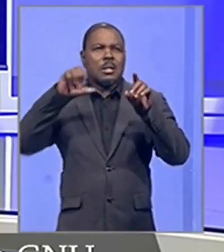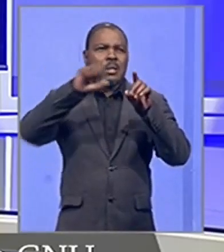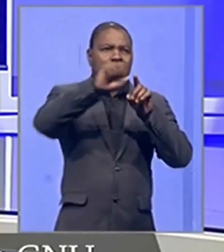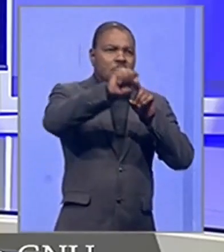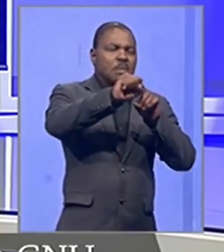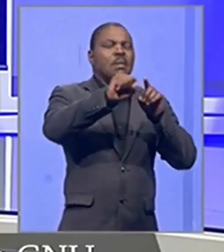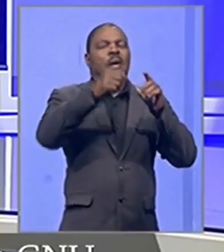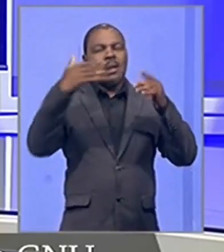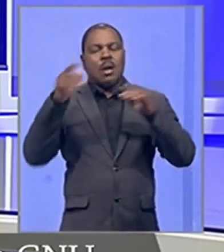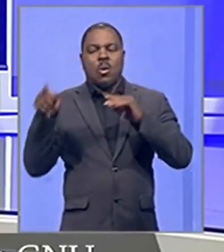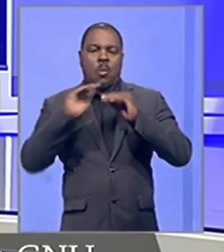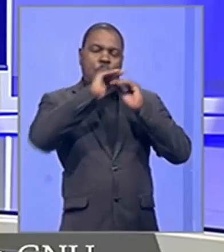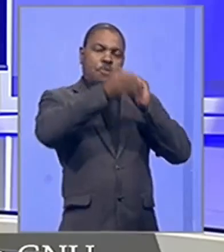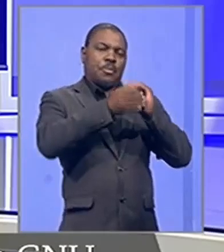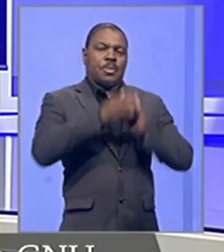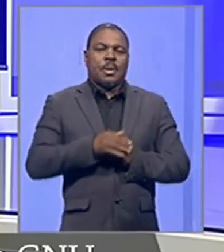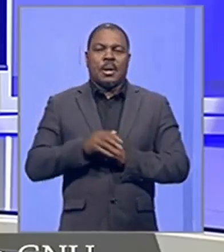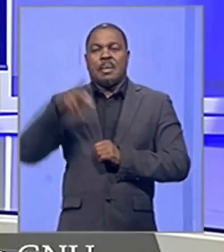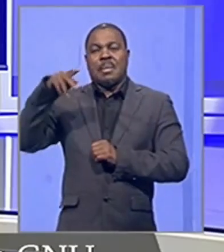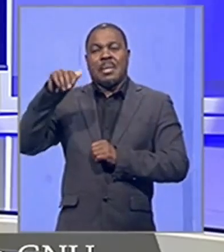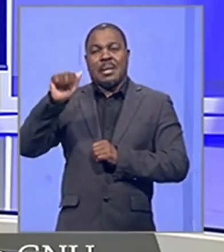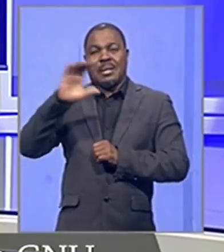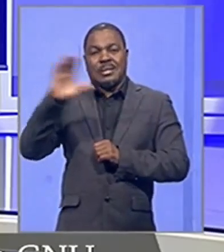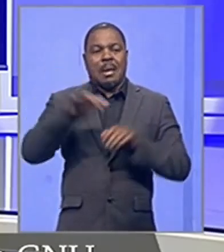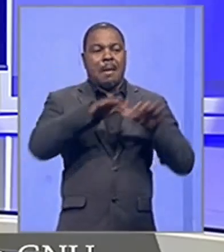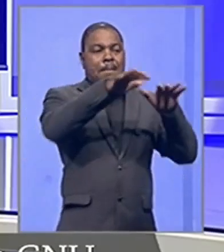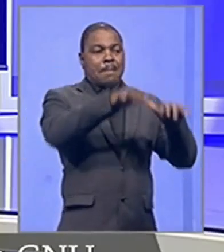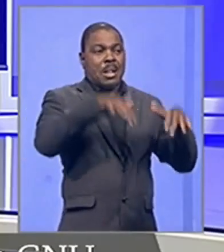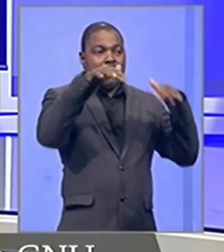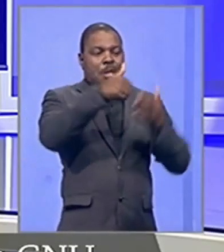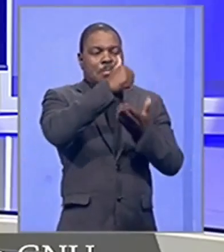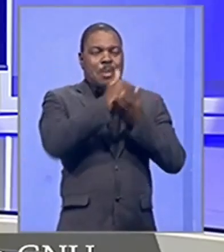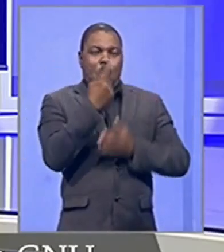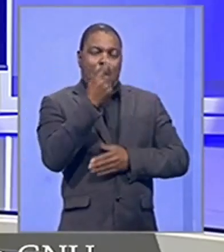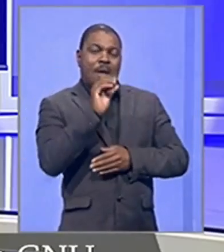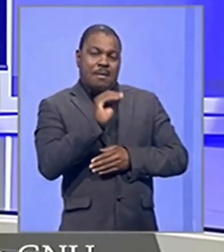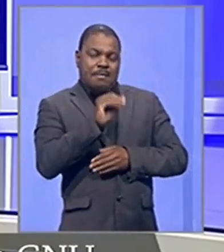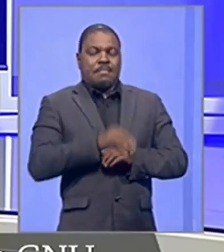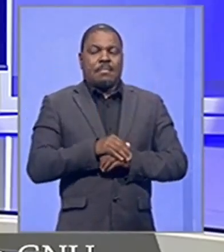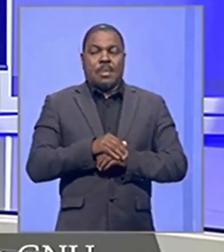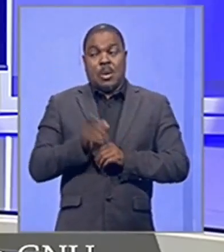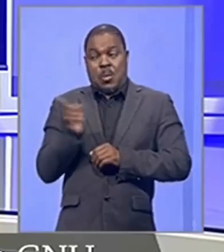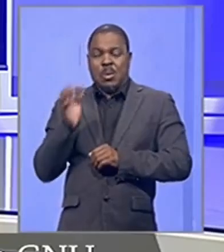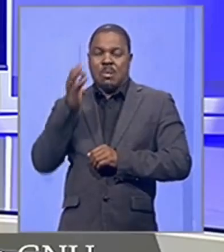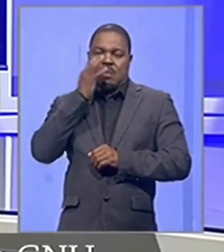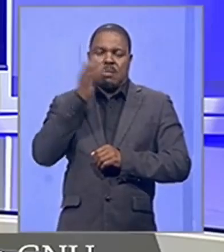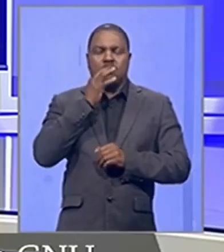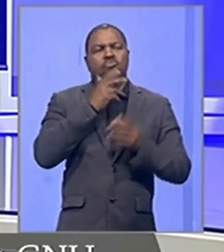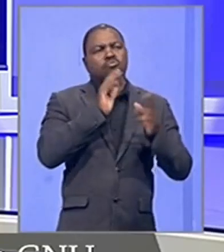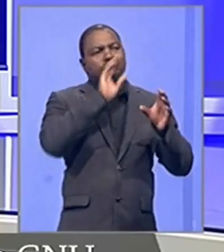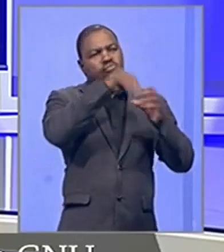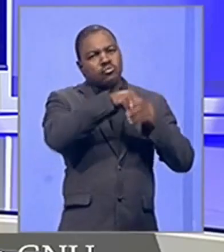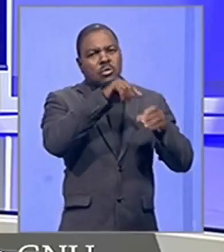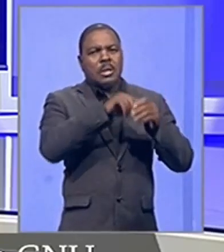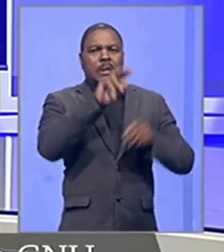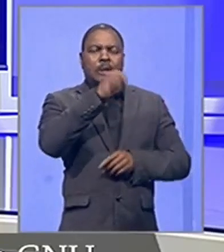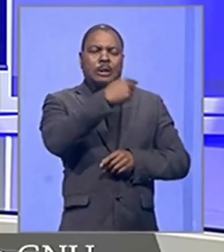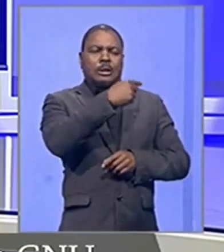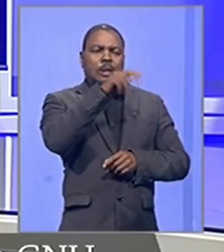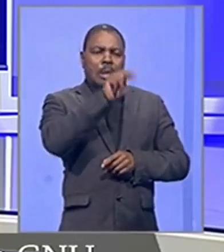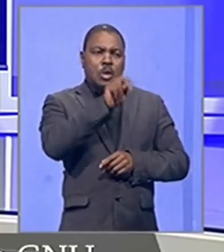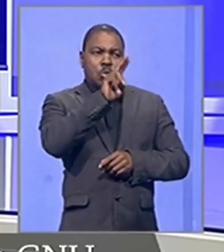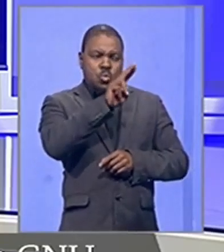wa PAC wo o nago le setulo se tee parlamenteng o re bohlokwa bja go tsenela ditherišano tša